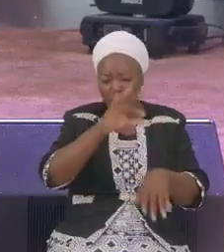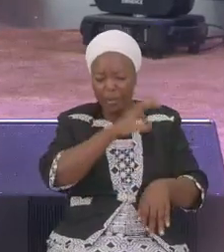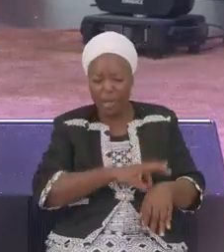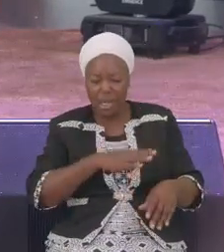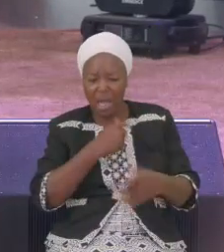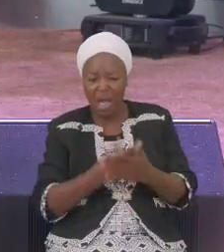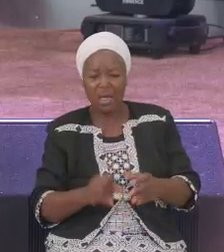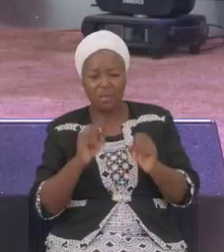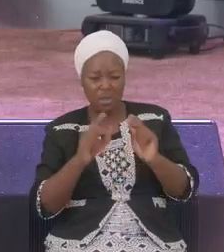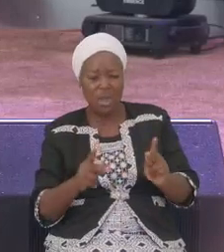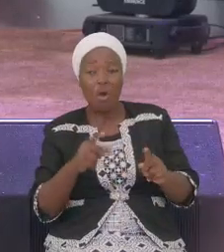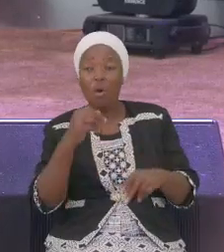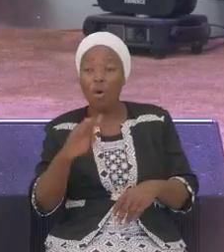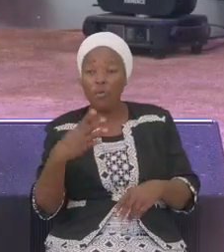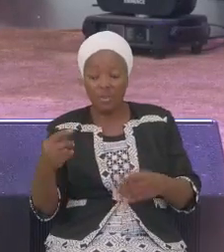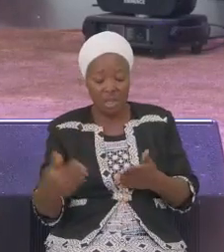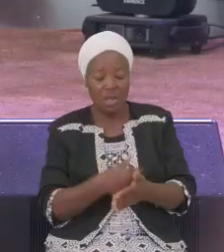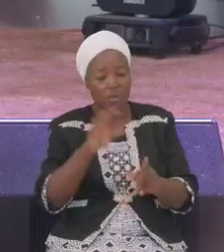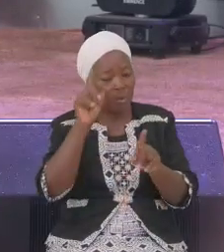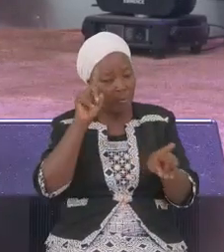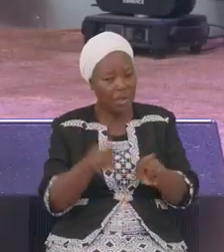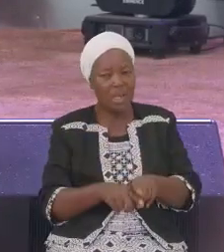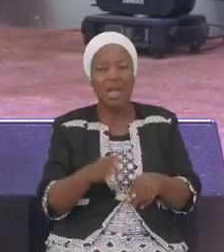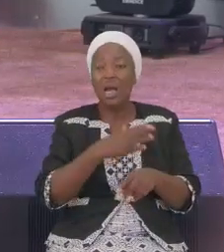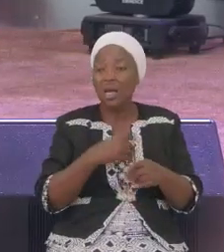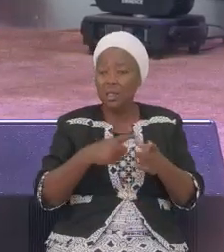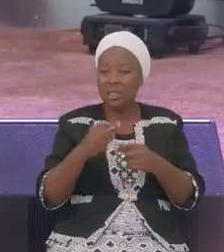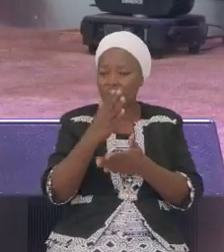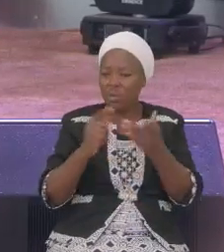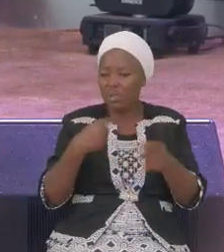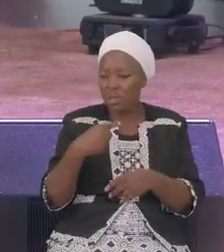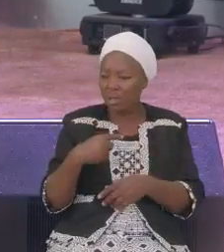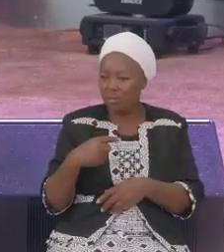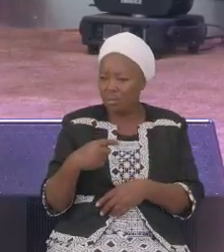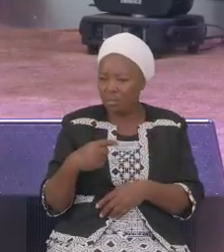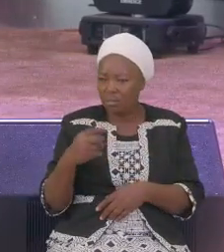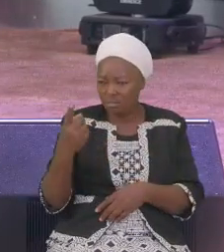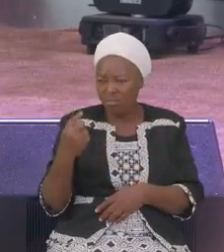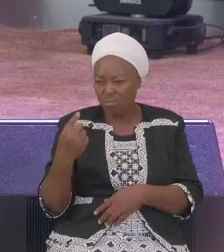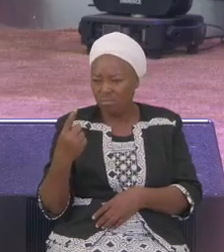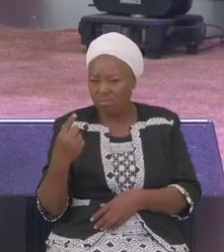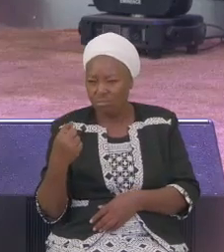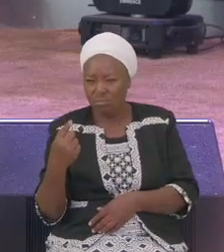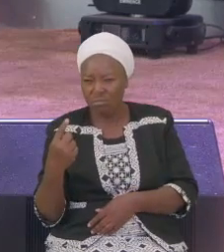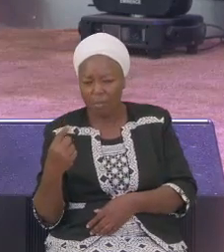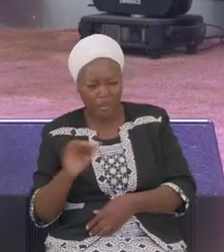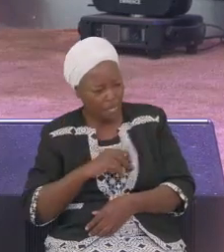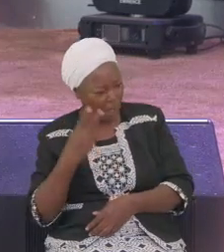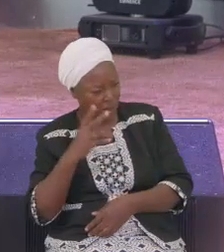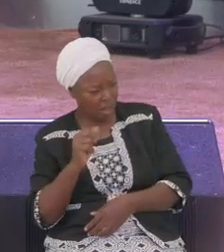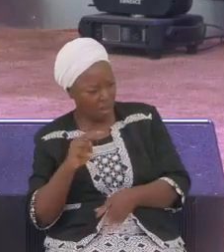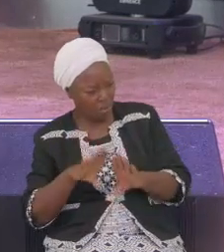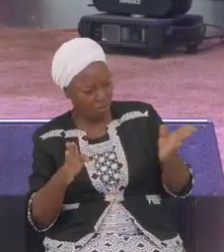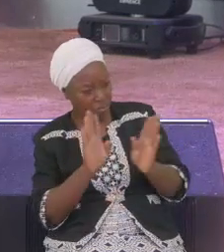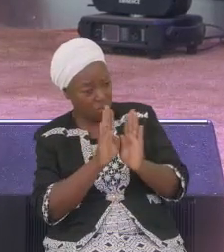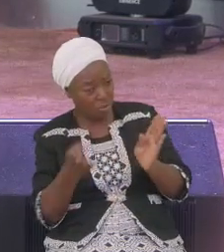privilege of the new covenant. And somebody said, come, I see an open door. We